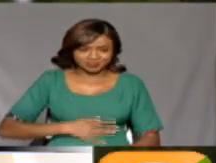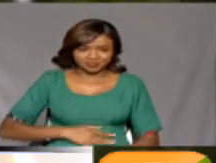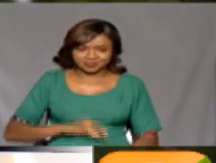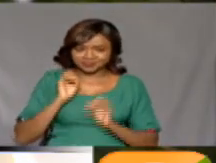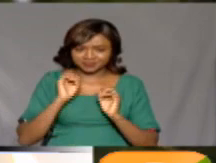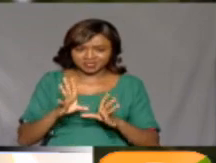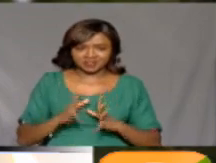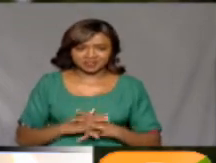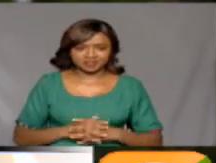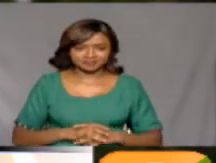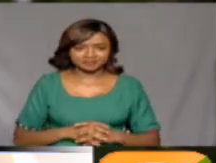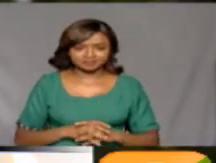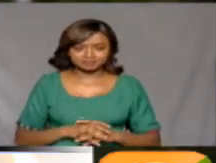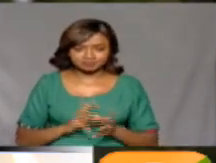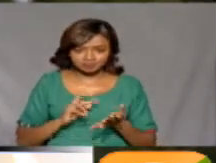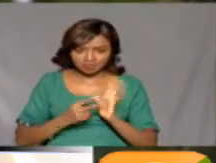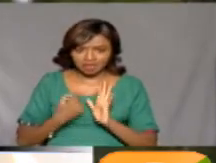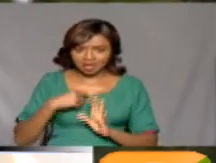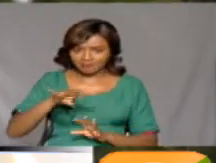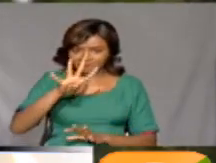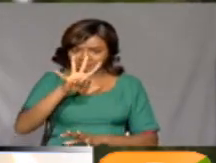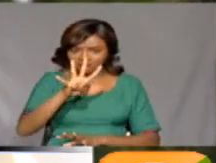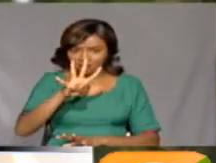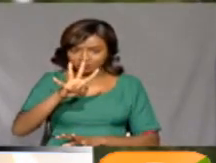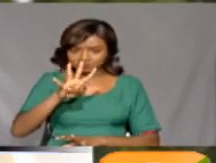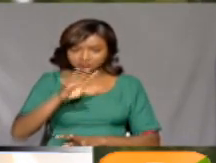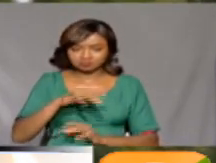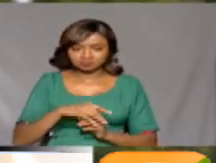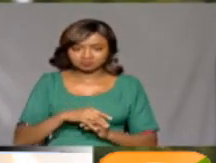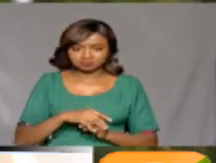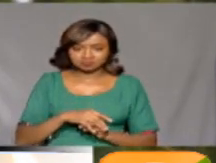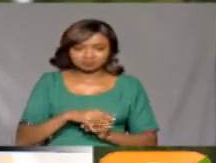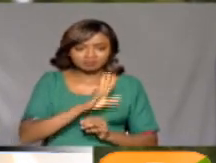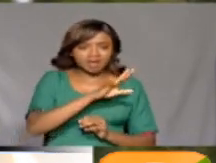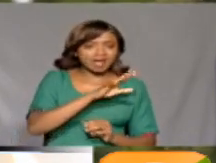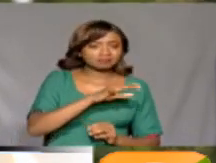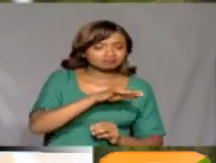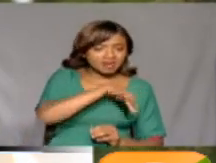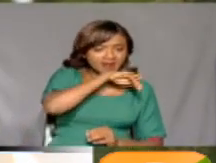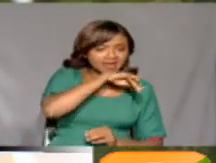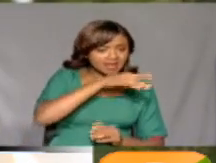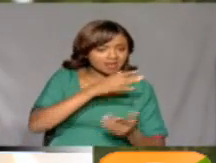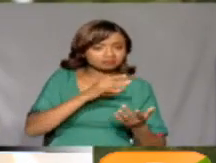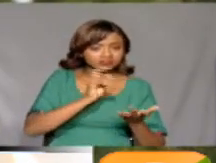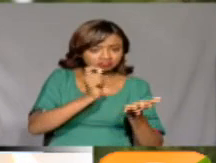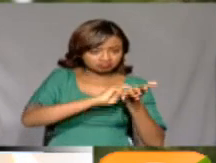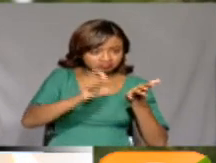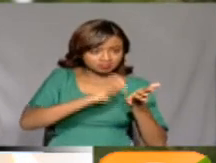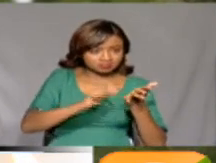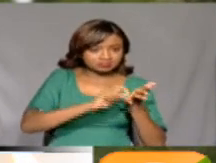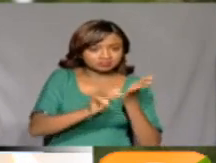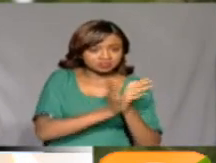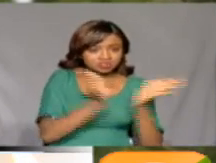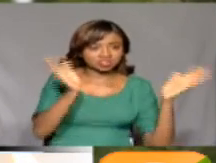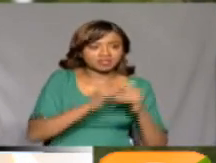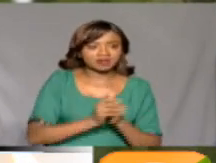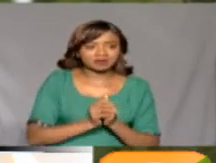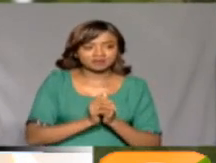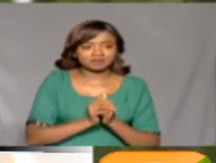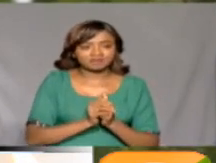now four vice chairs. Mm-hmm. Raila became secretary general. And of course, in the